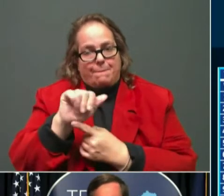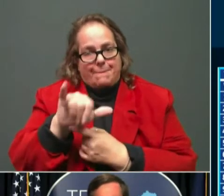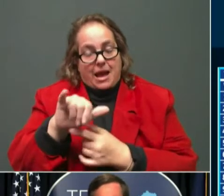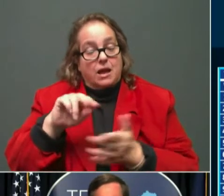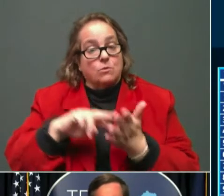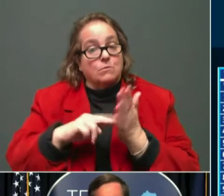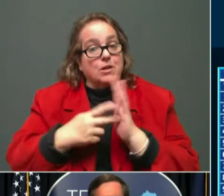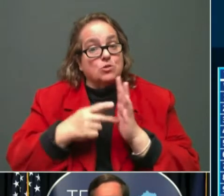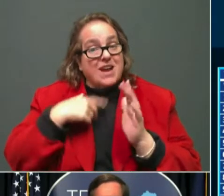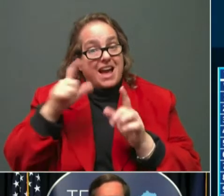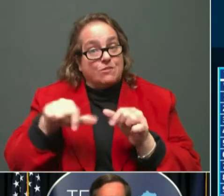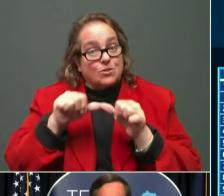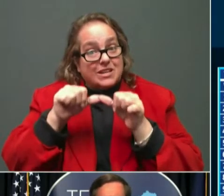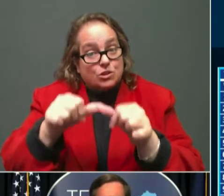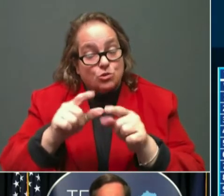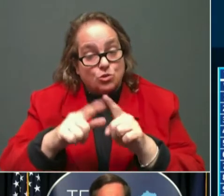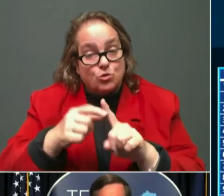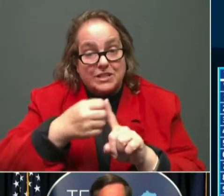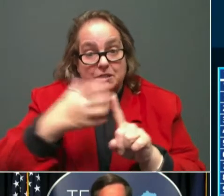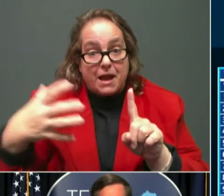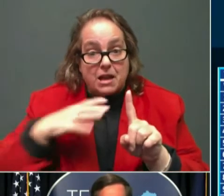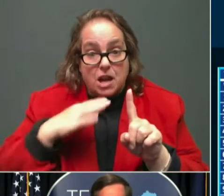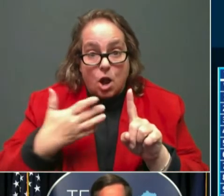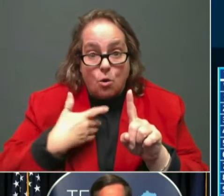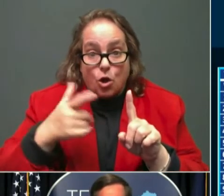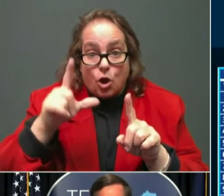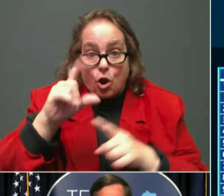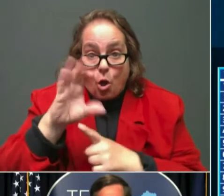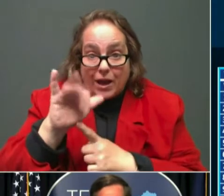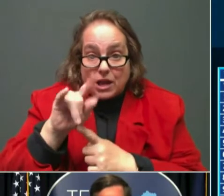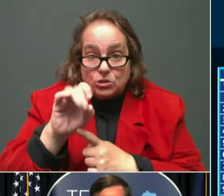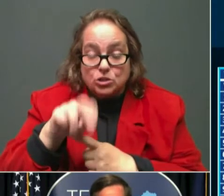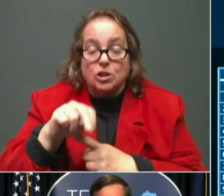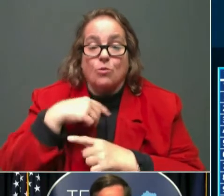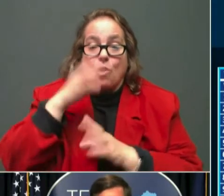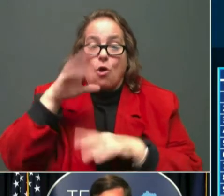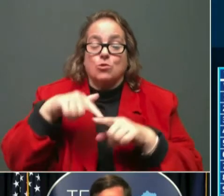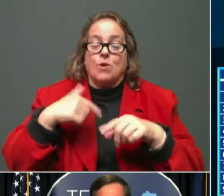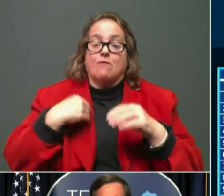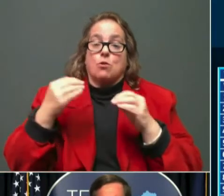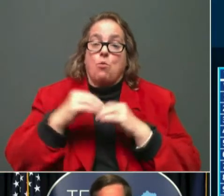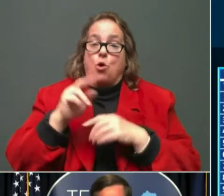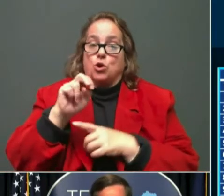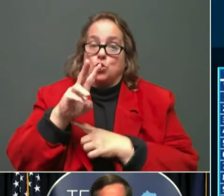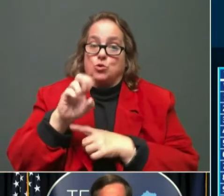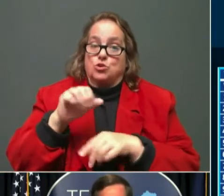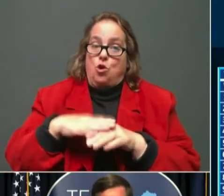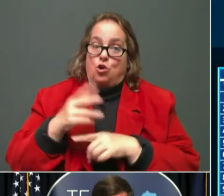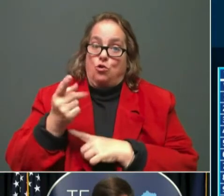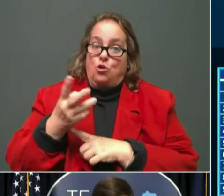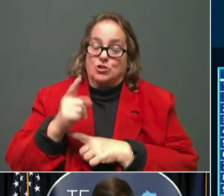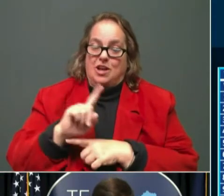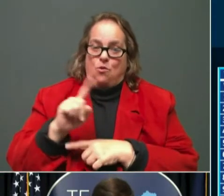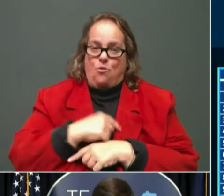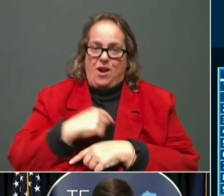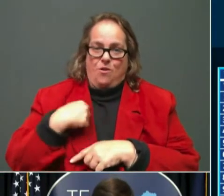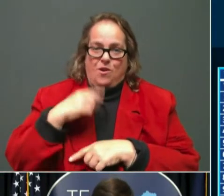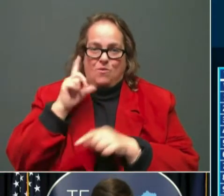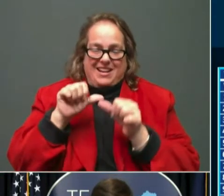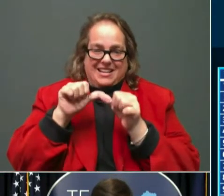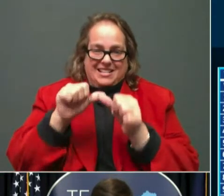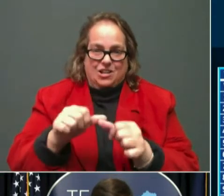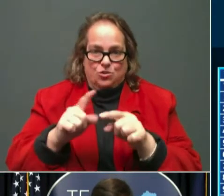our locations. We hope to have more news on Thursday, where we are continuing to ramp up in our